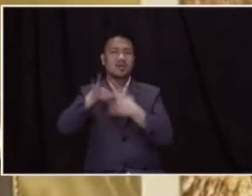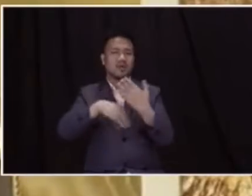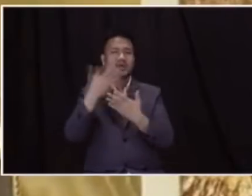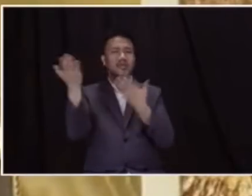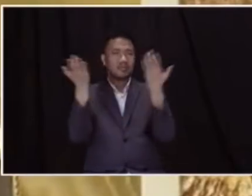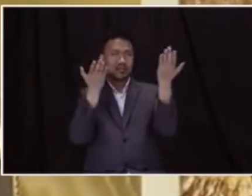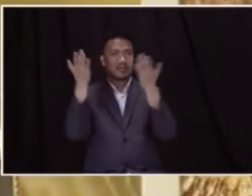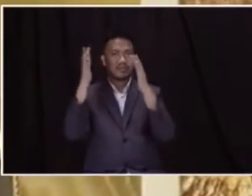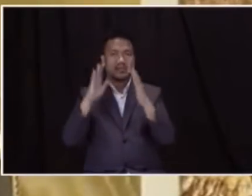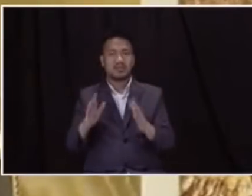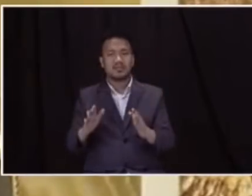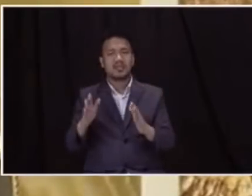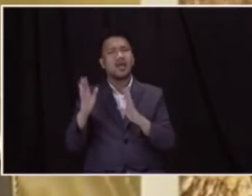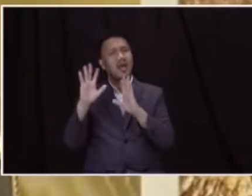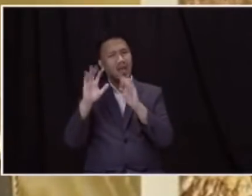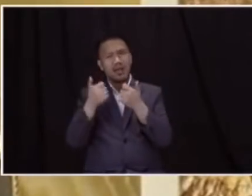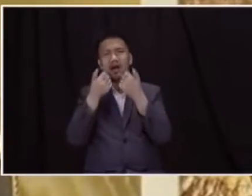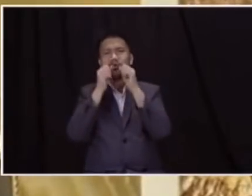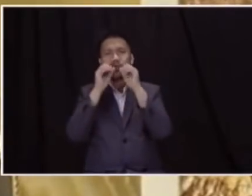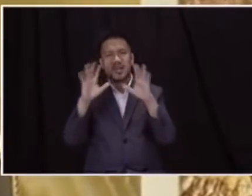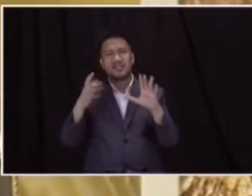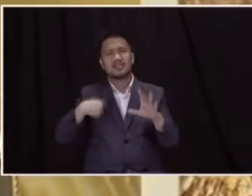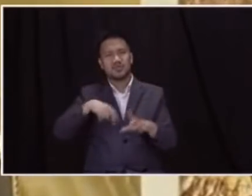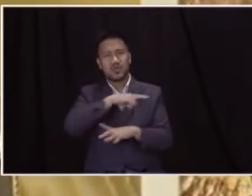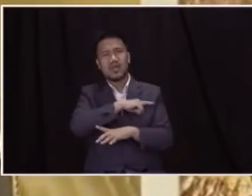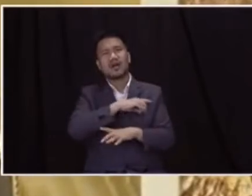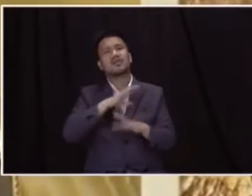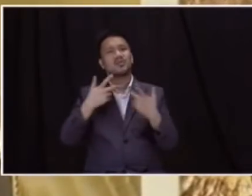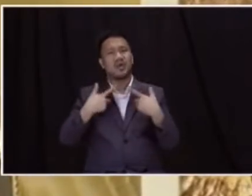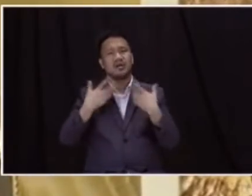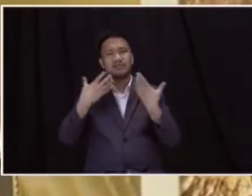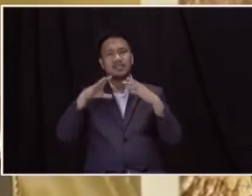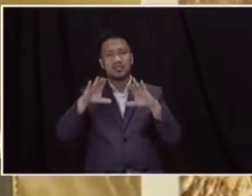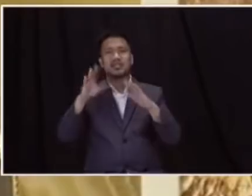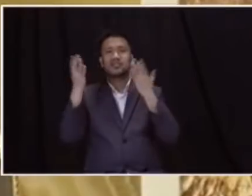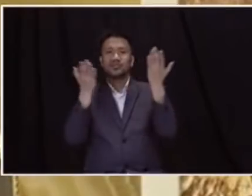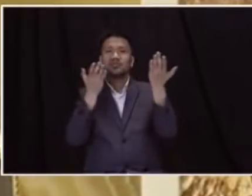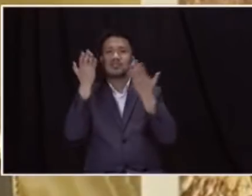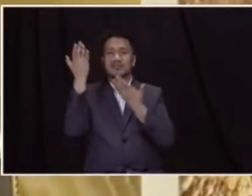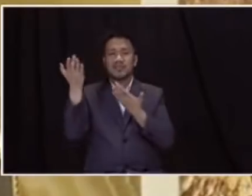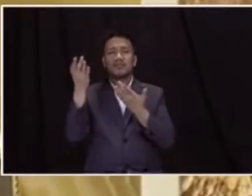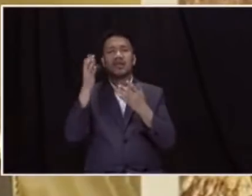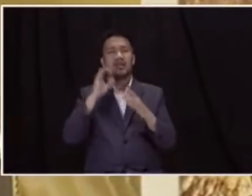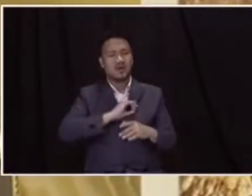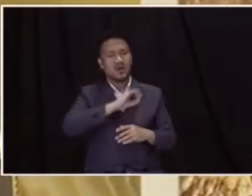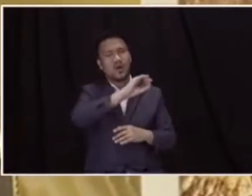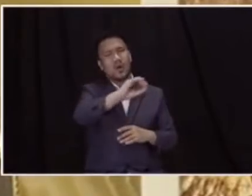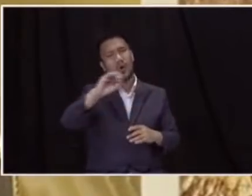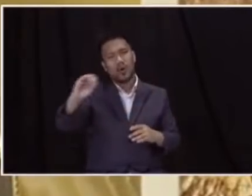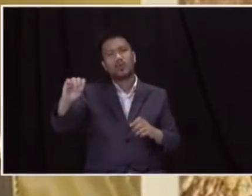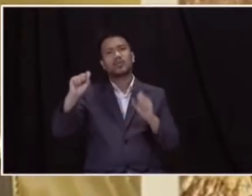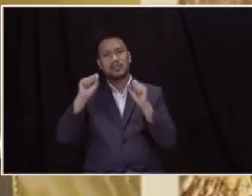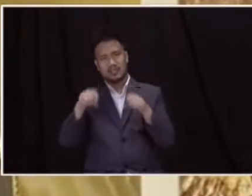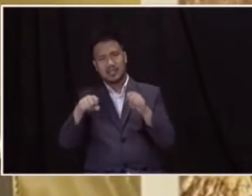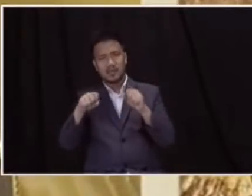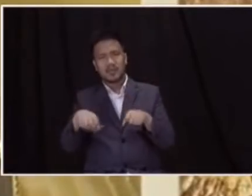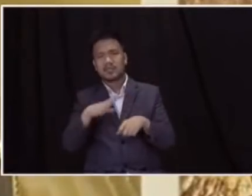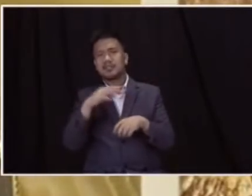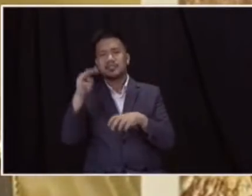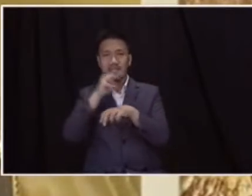we to have such an opportunity to serve Him in our respective capacities and